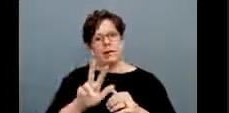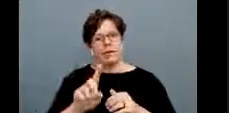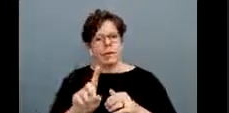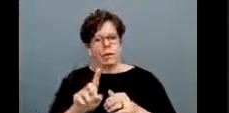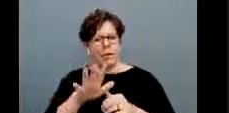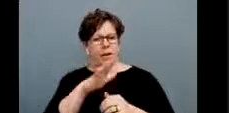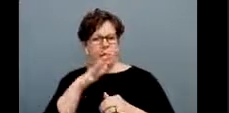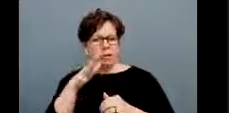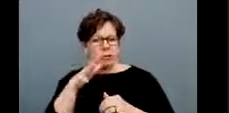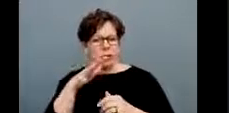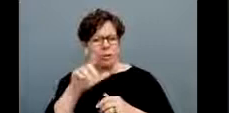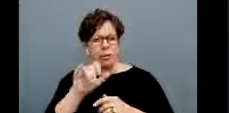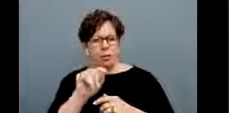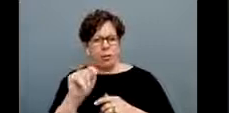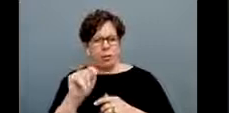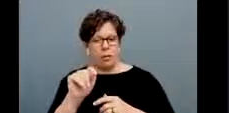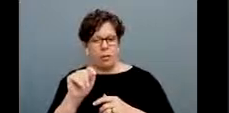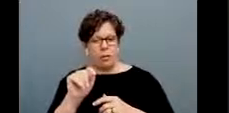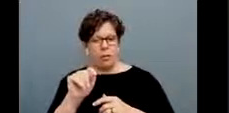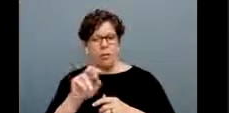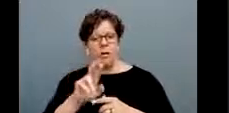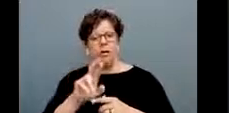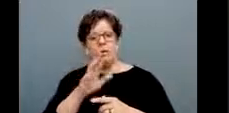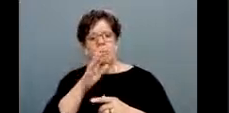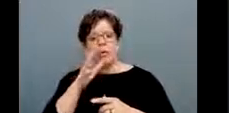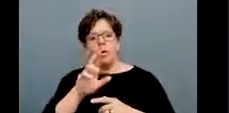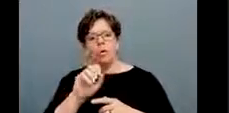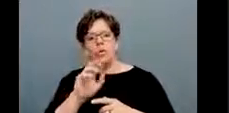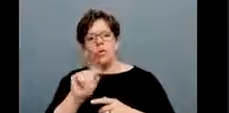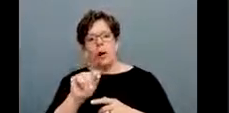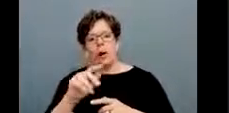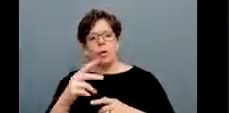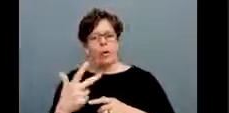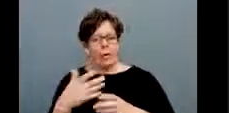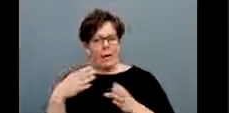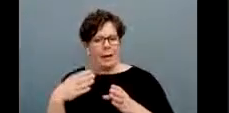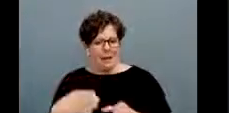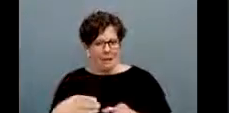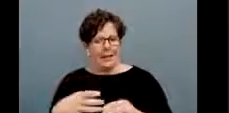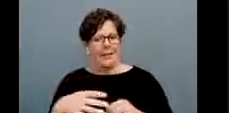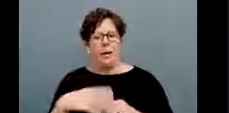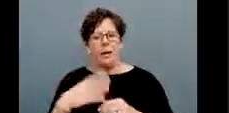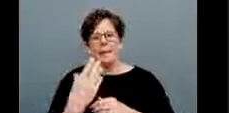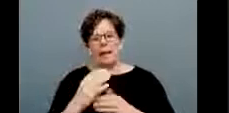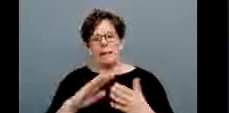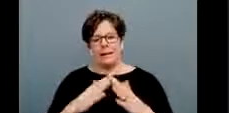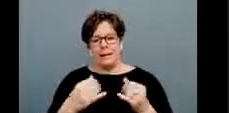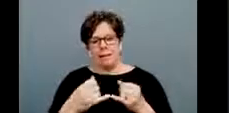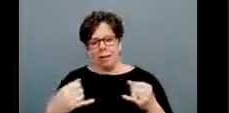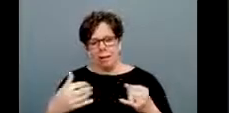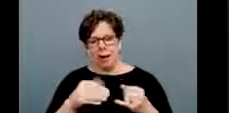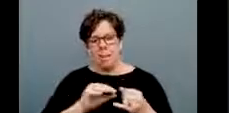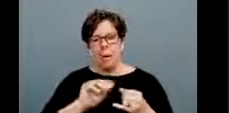was initially addressed as Rural Route 3, sat just outside of city limits and came with a